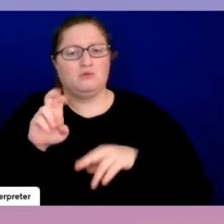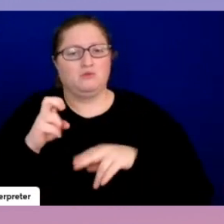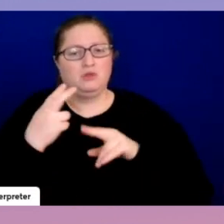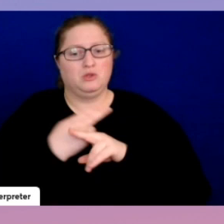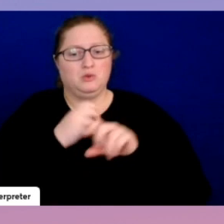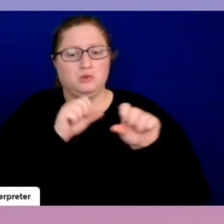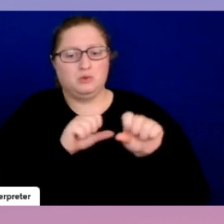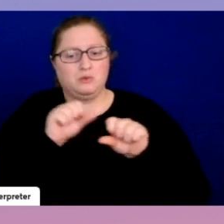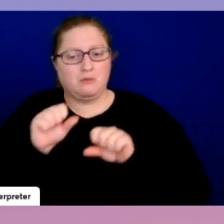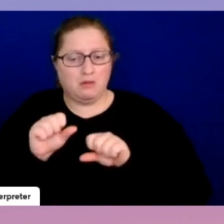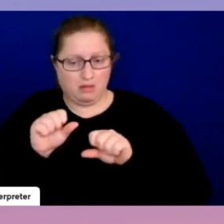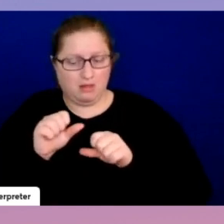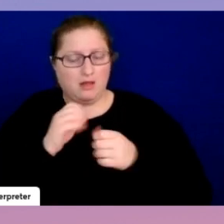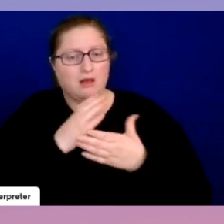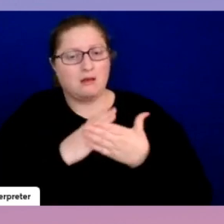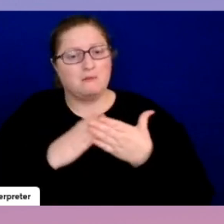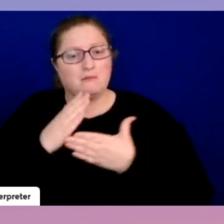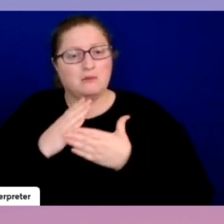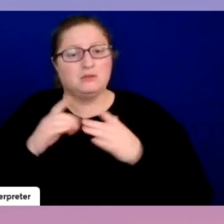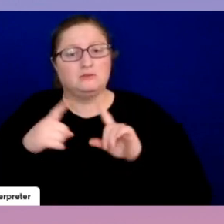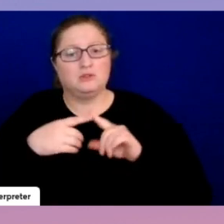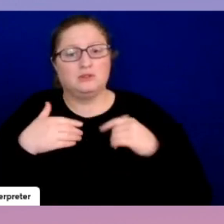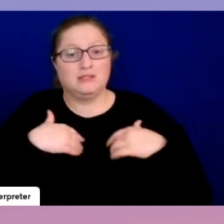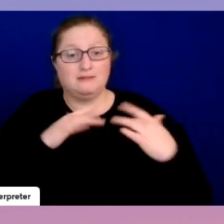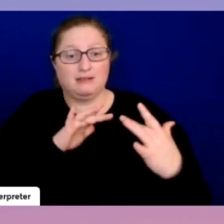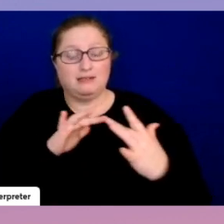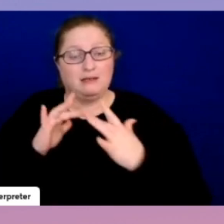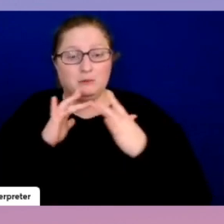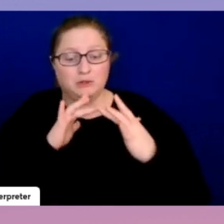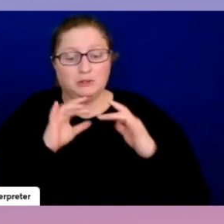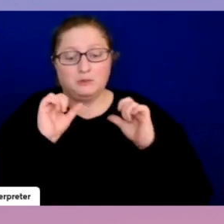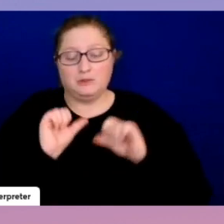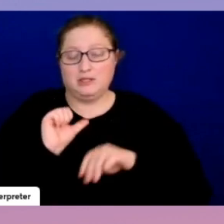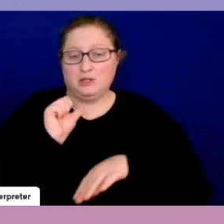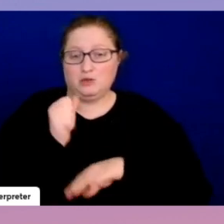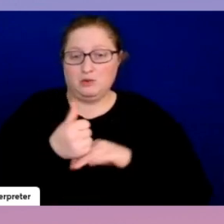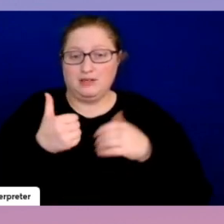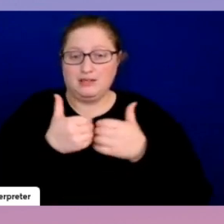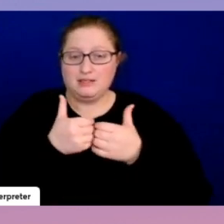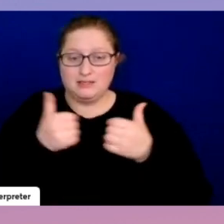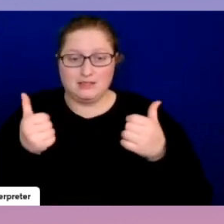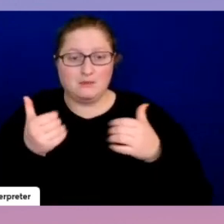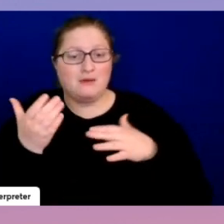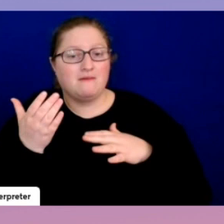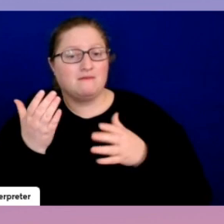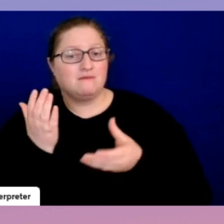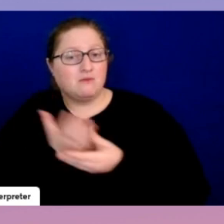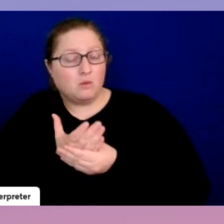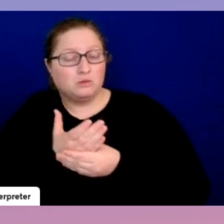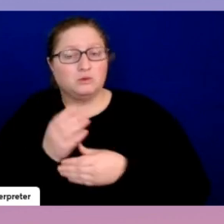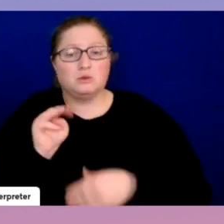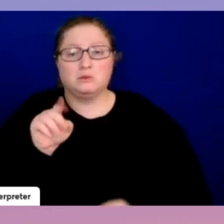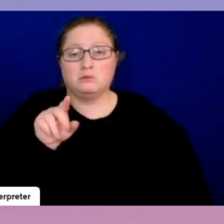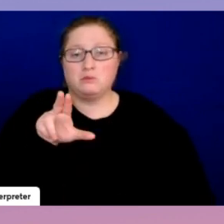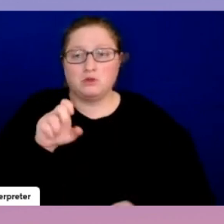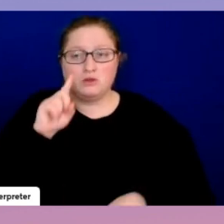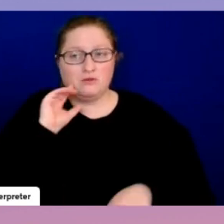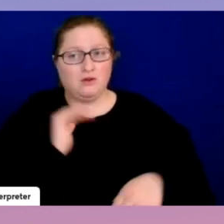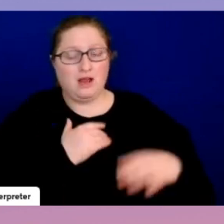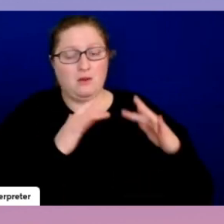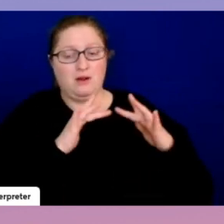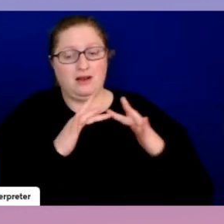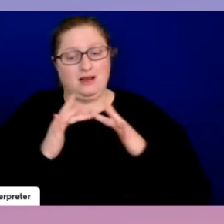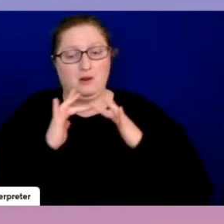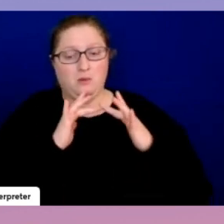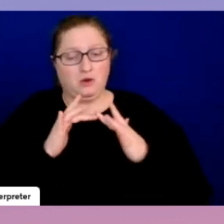First up, we have networking. We can create a separate folder or module for our networking components. In most